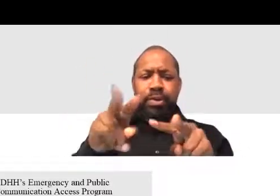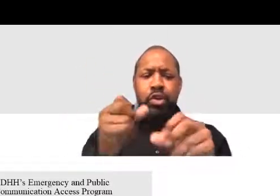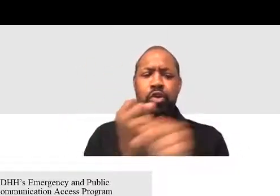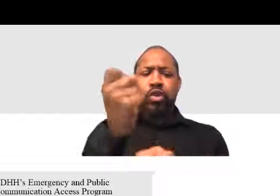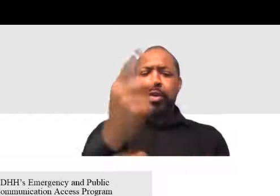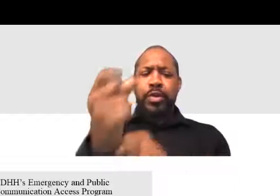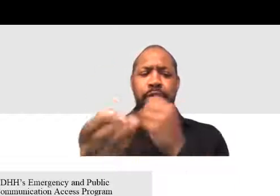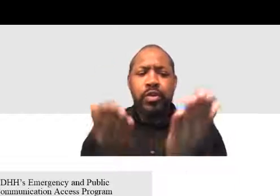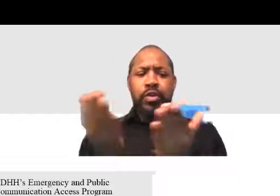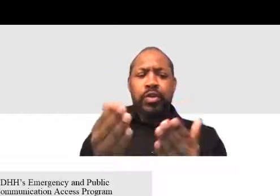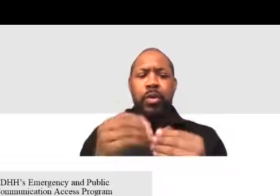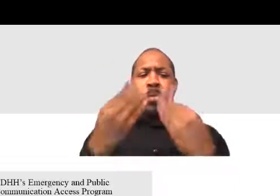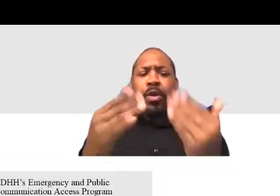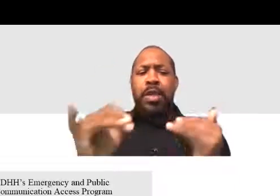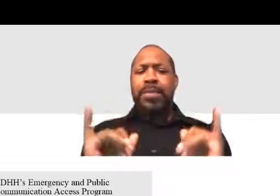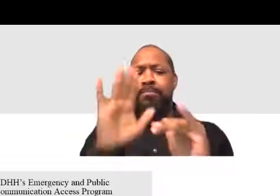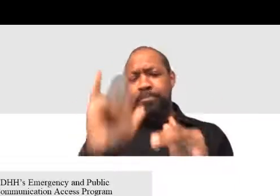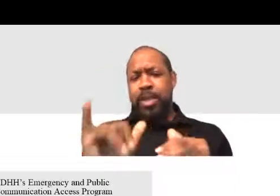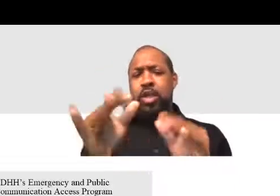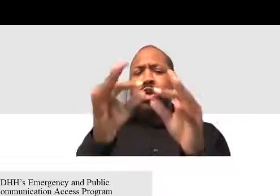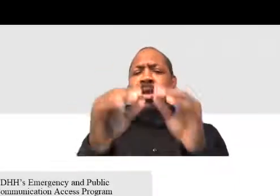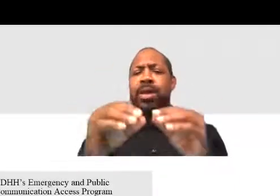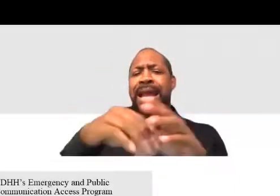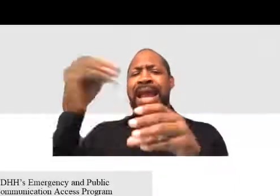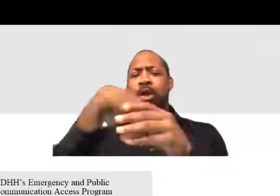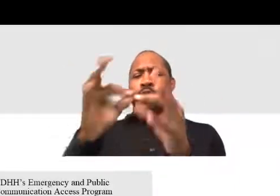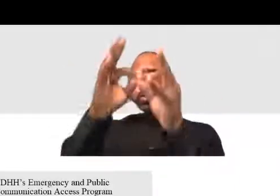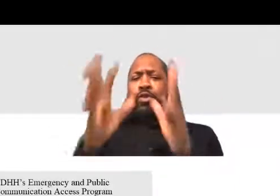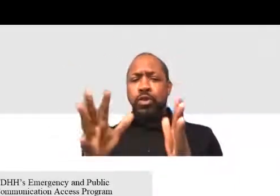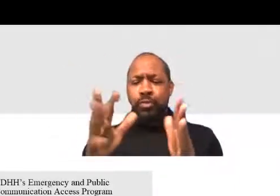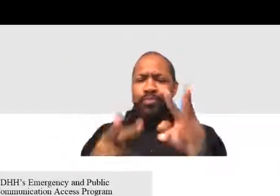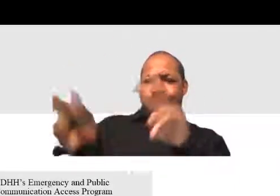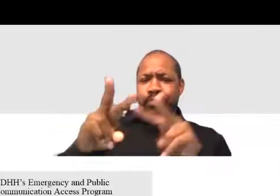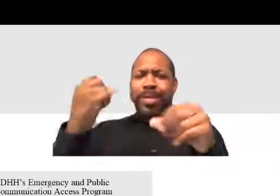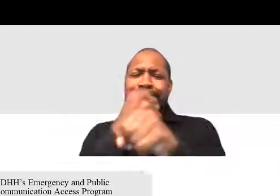track the yearly services provided by exempted interpreters.